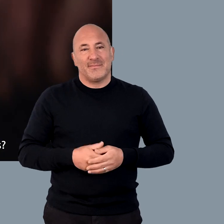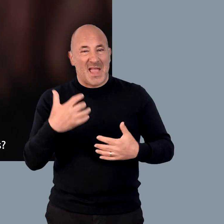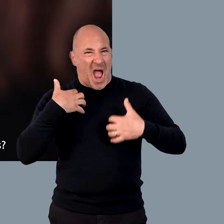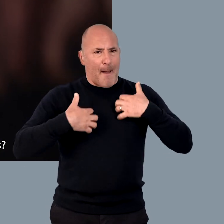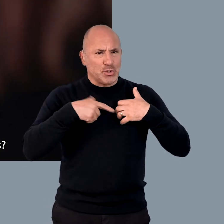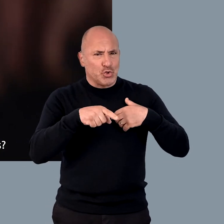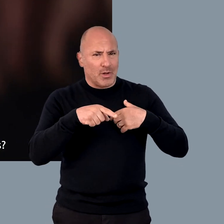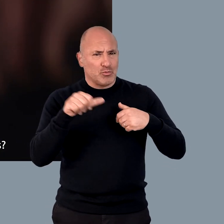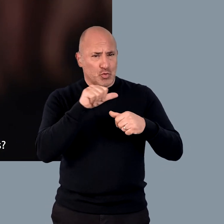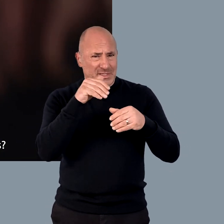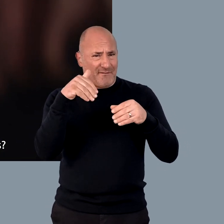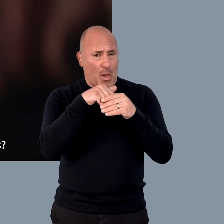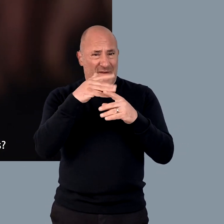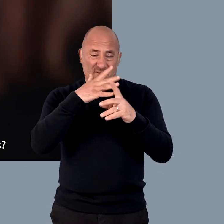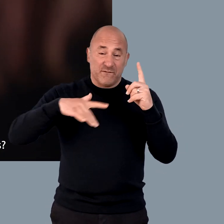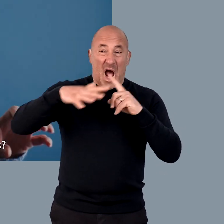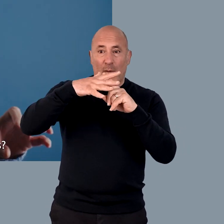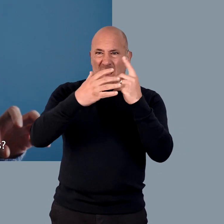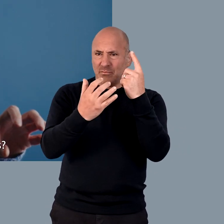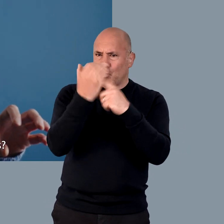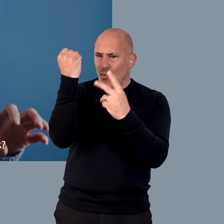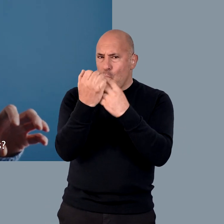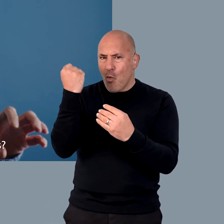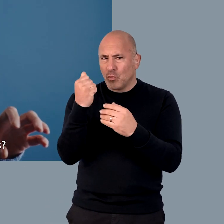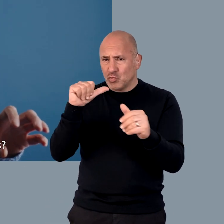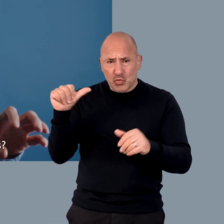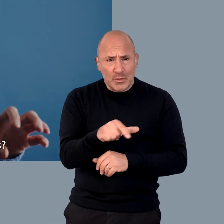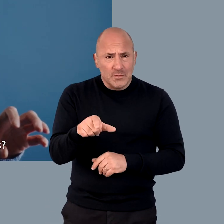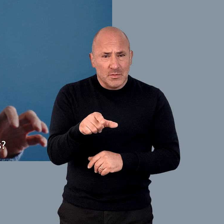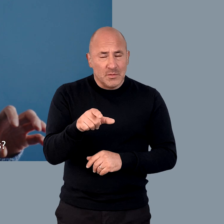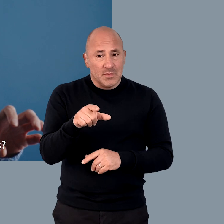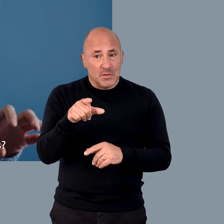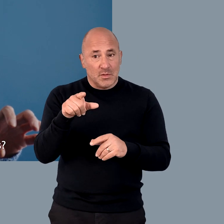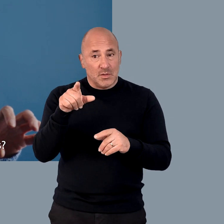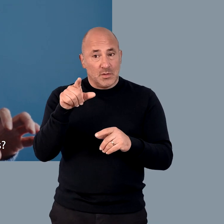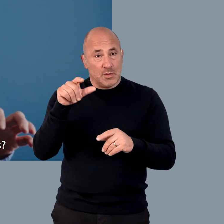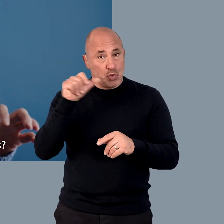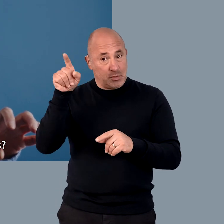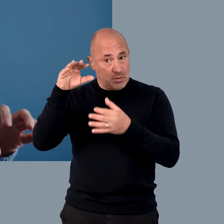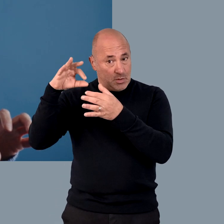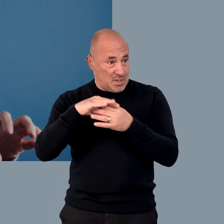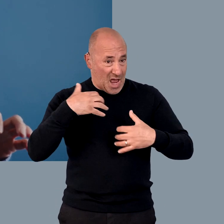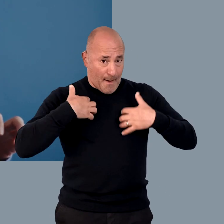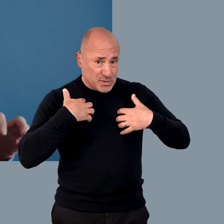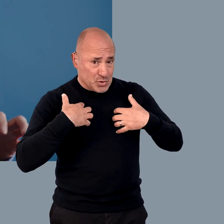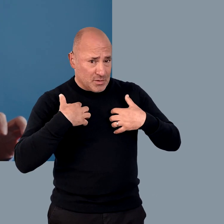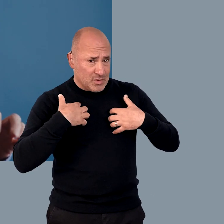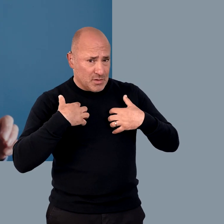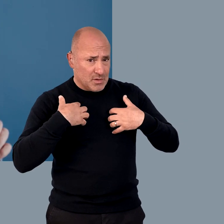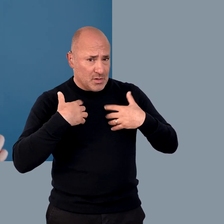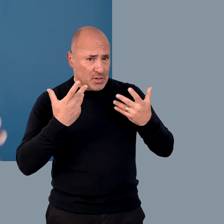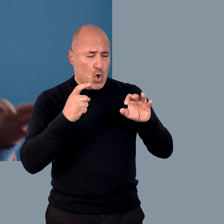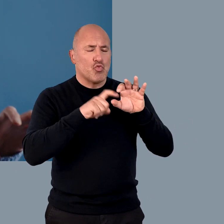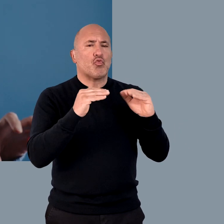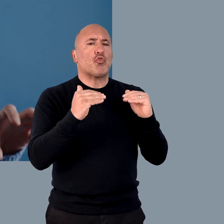Should ambition also contain environmental goals? Should that be part of an